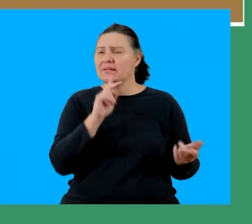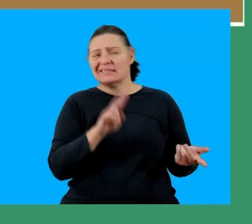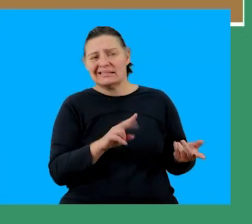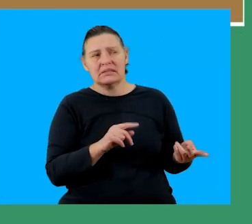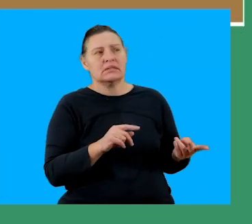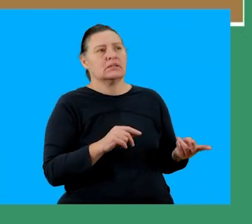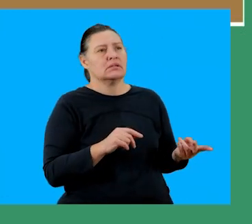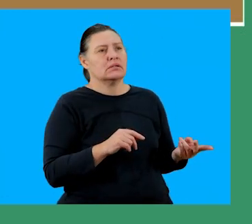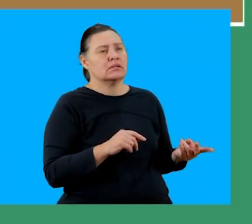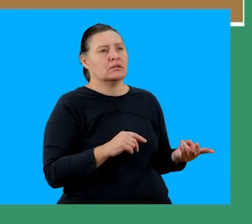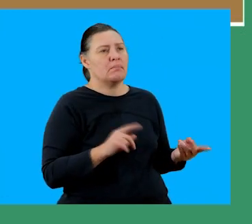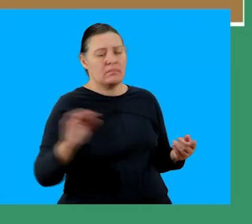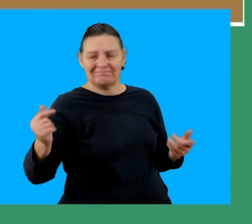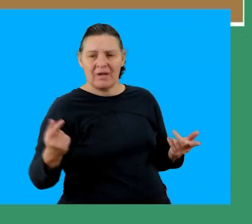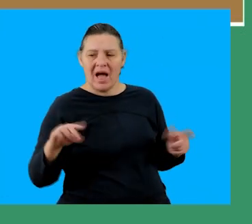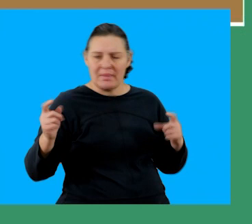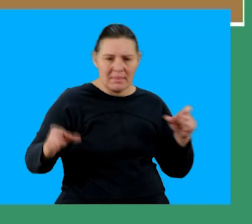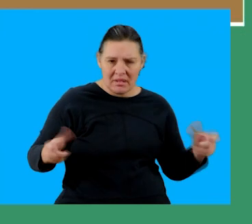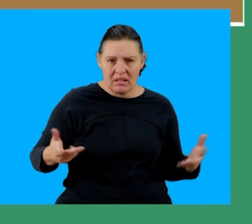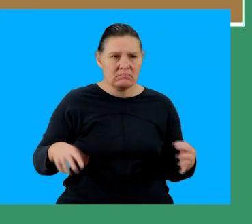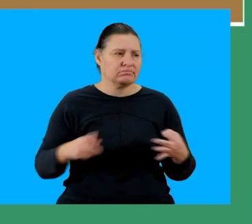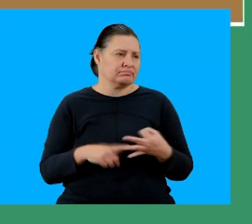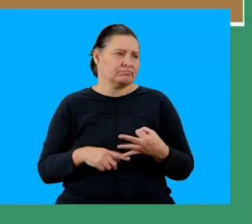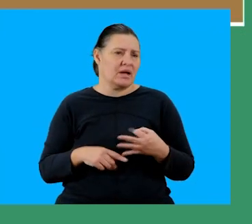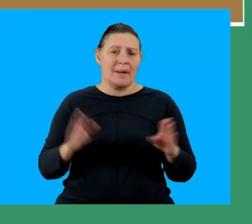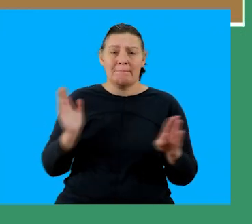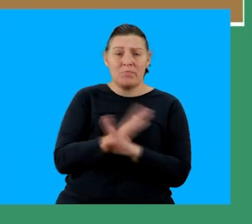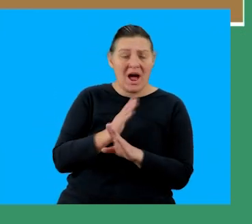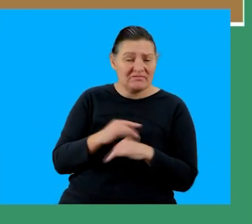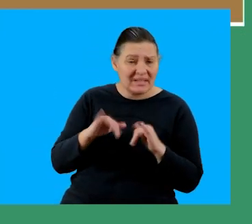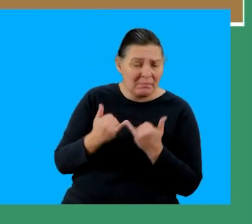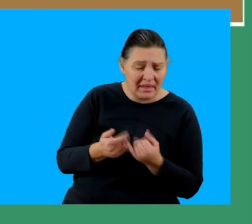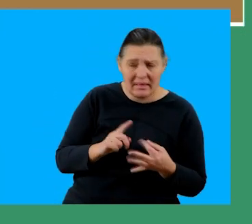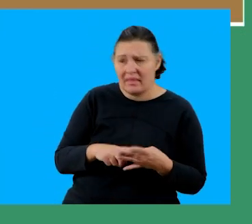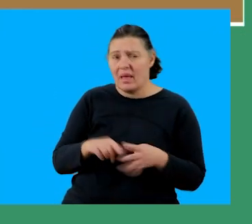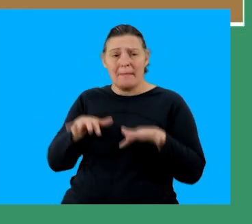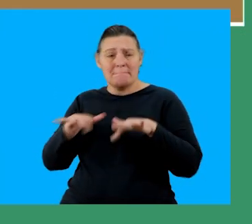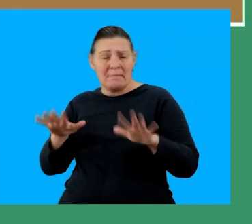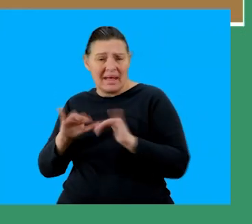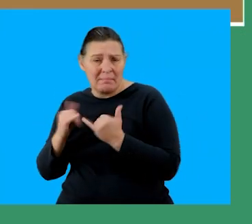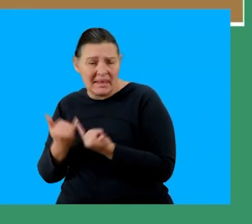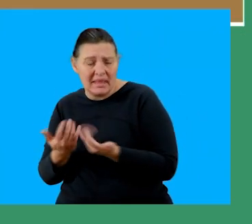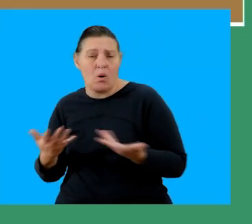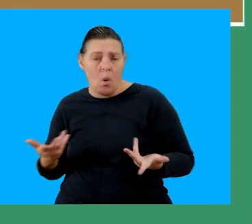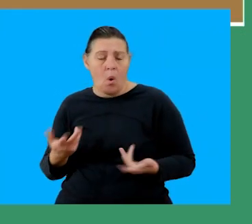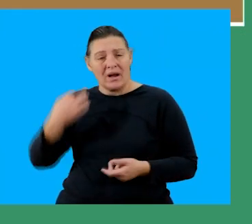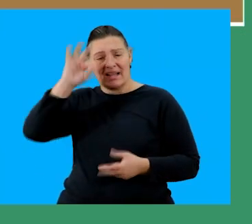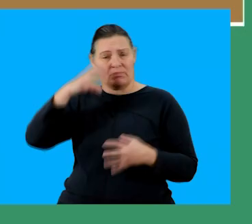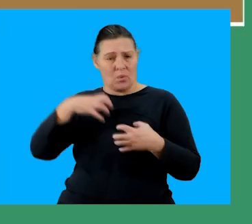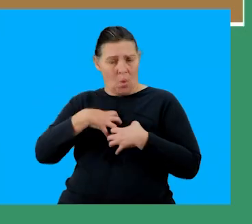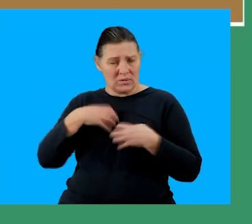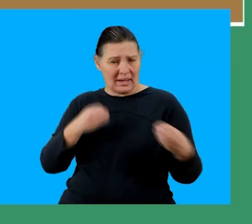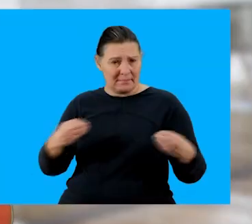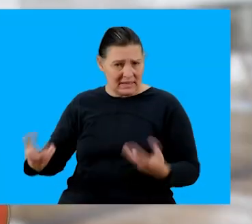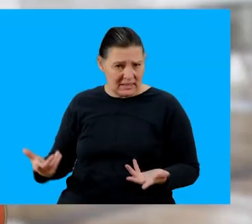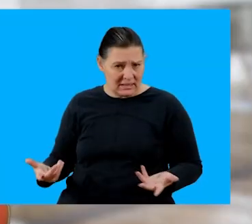sole trader, or is it going to be a partnership? Is it going to be a private company, a public company, or a state-owned company, or